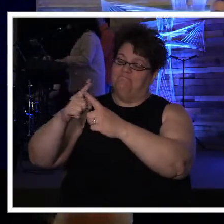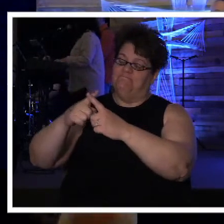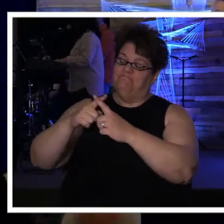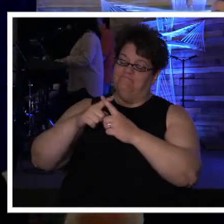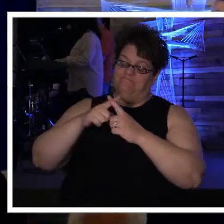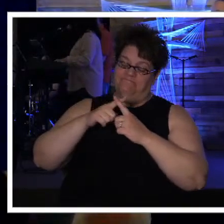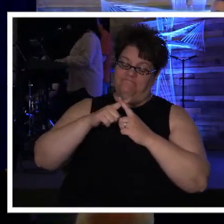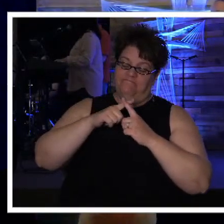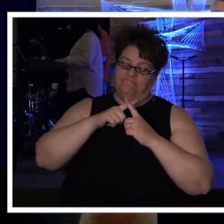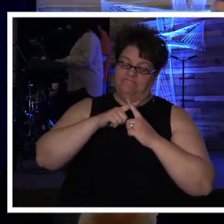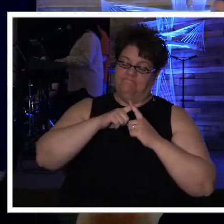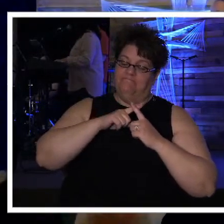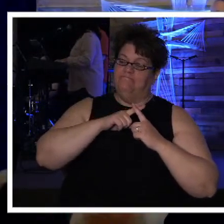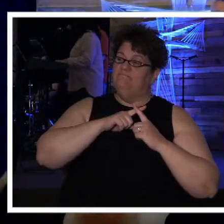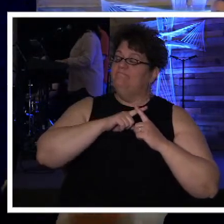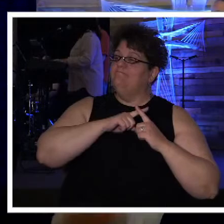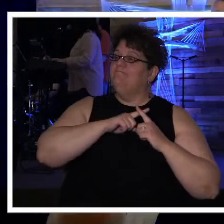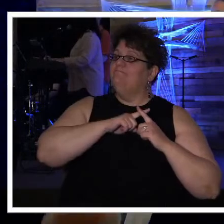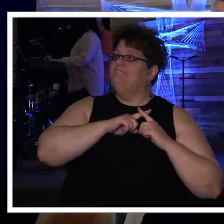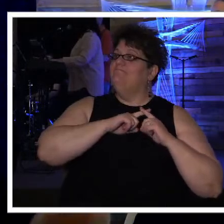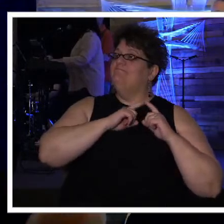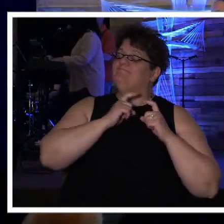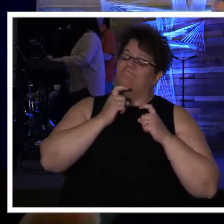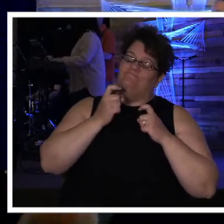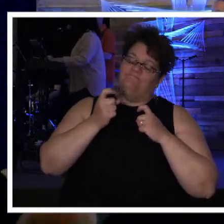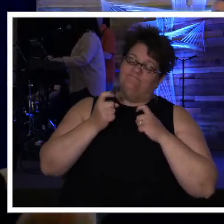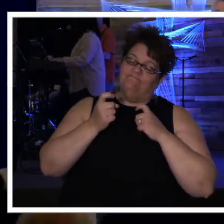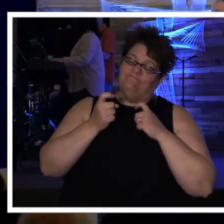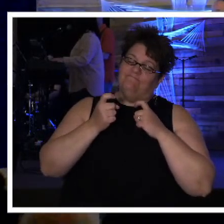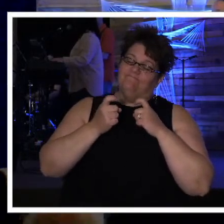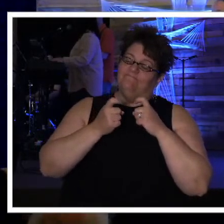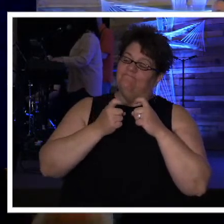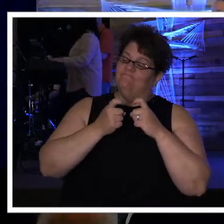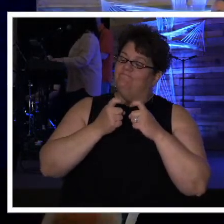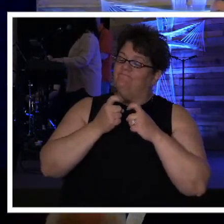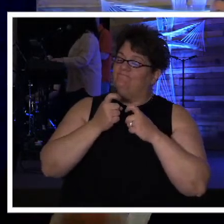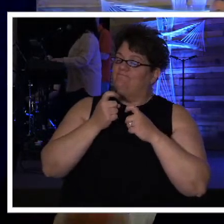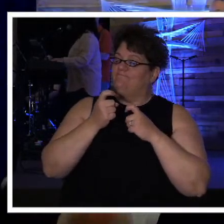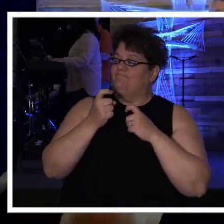Have your throne within my heart.